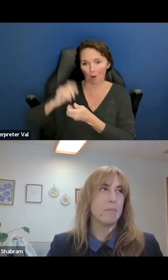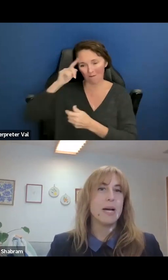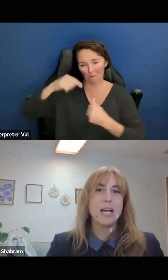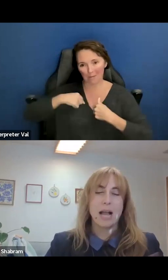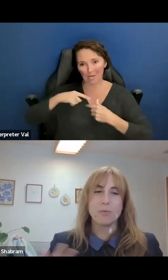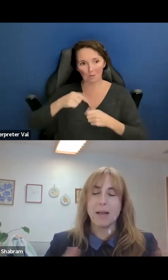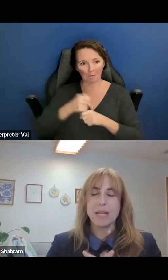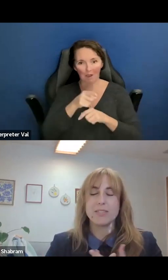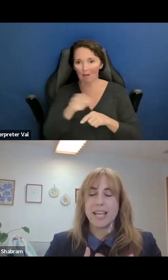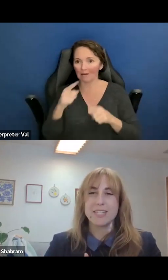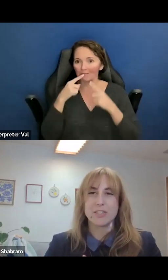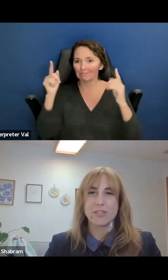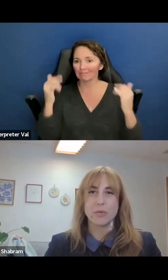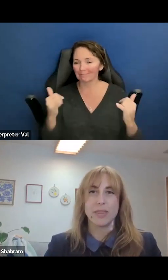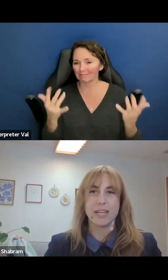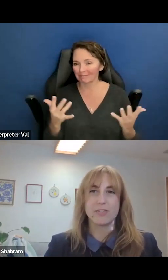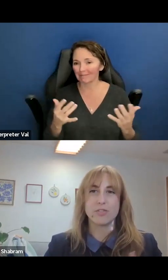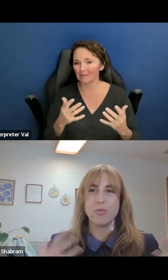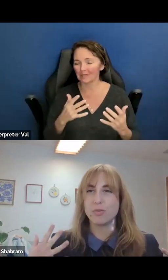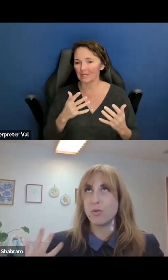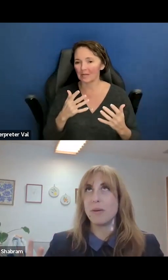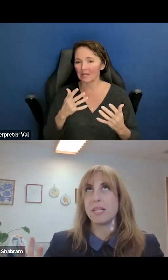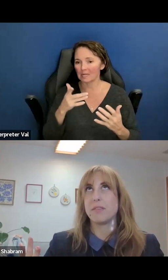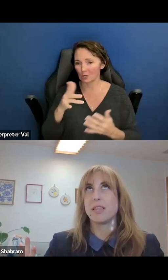And I'll say just to start with that